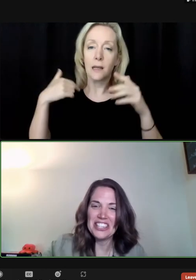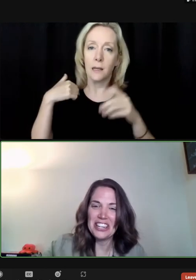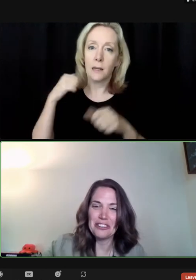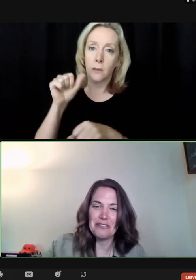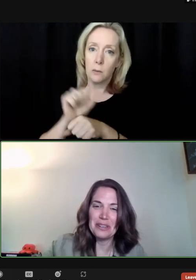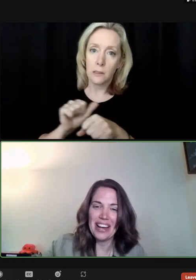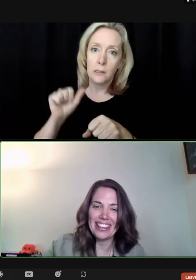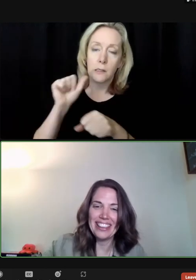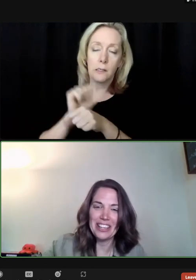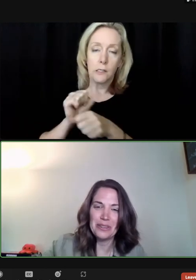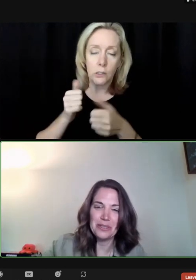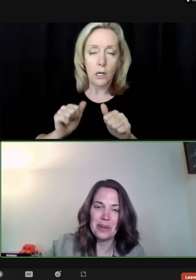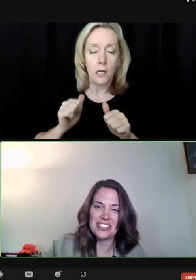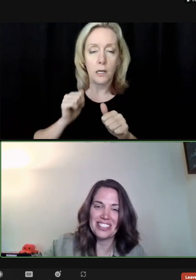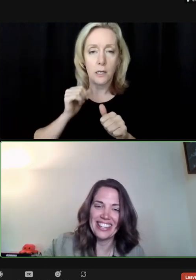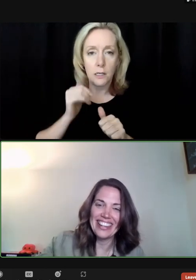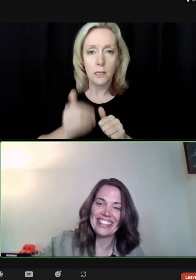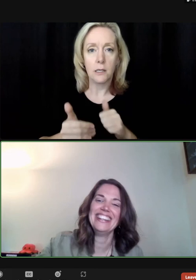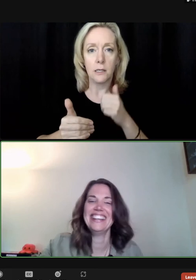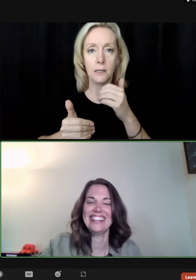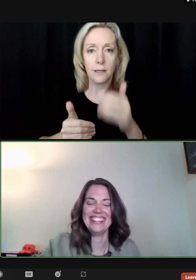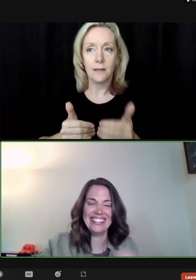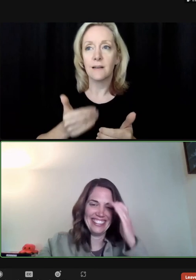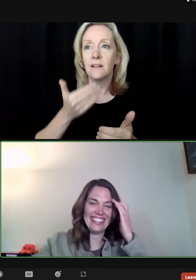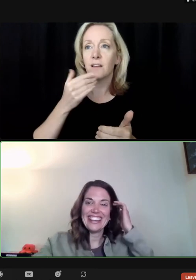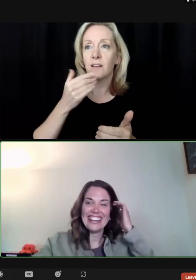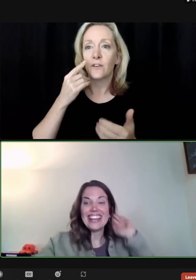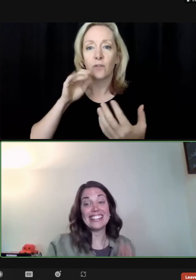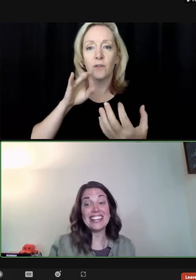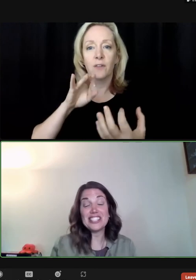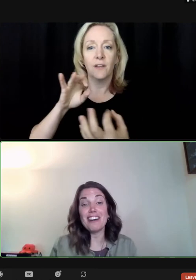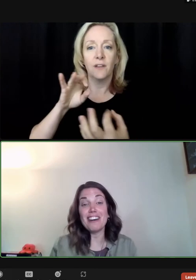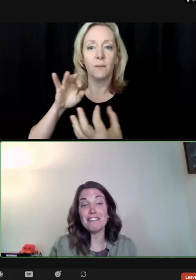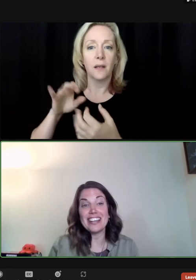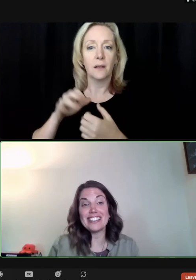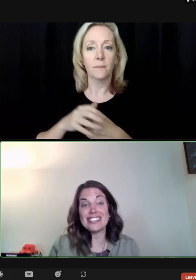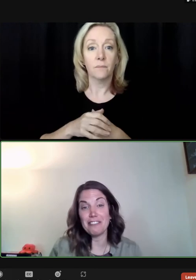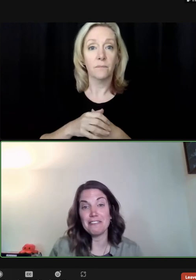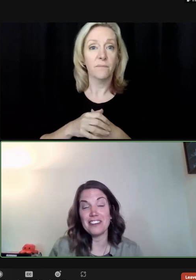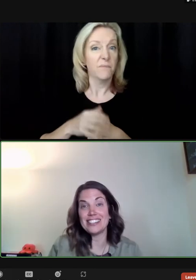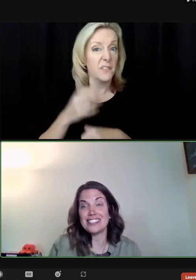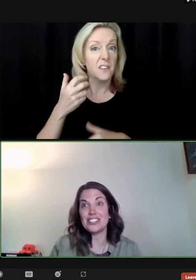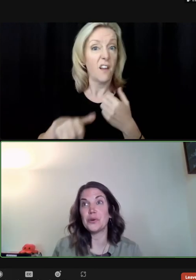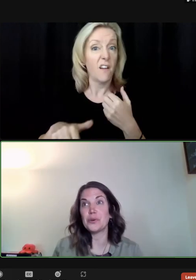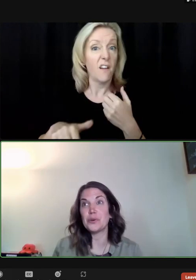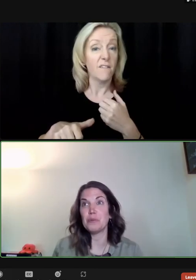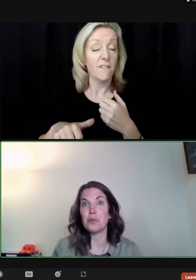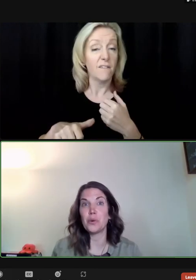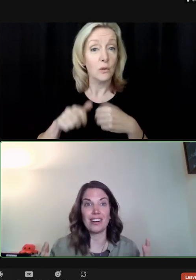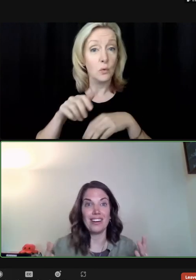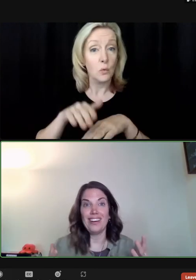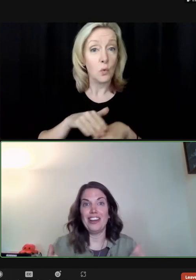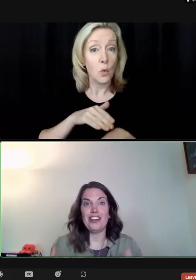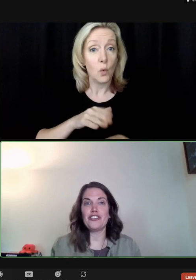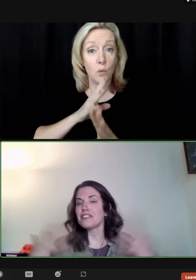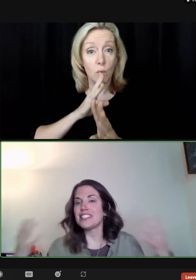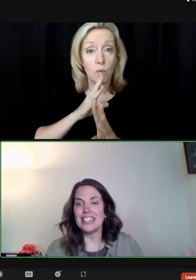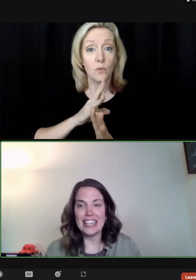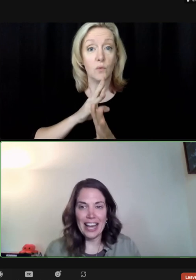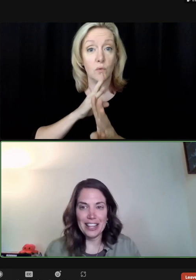And I appreciate your feedback. Thank you so much, Colette. It's tough. It's tough. And so the